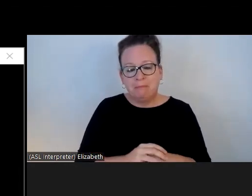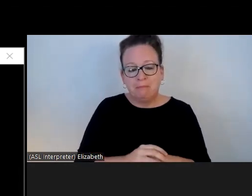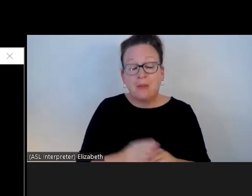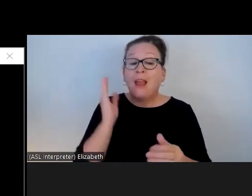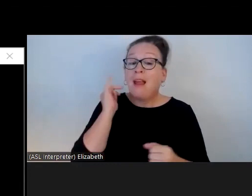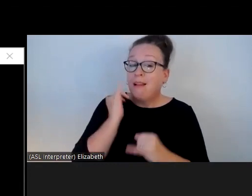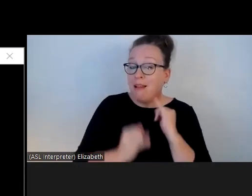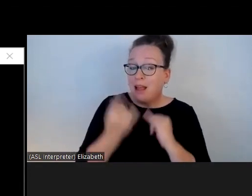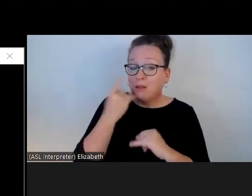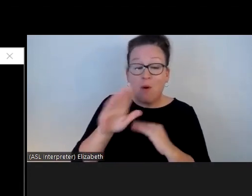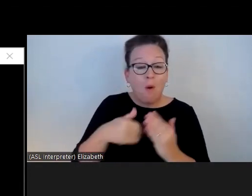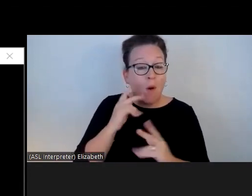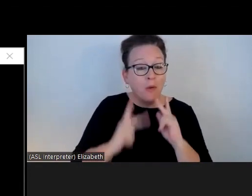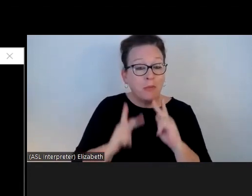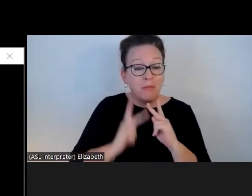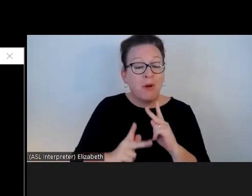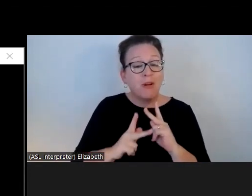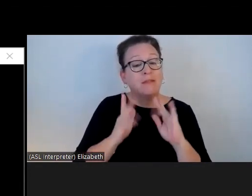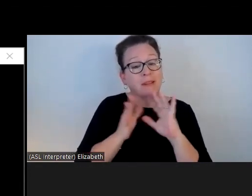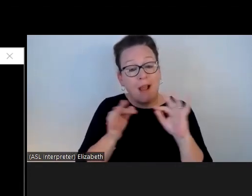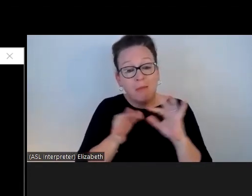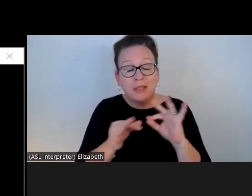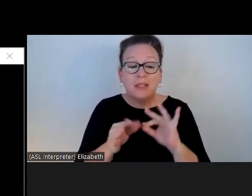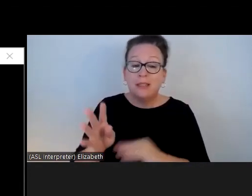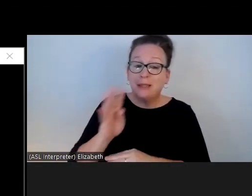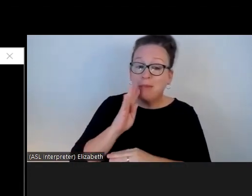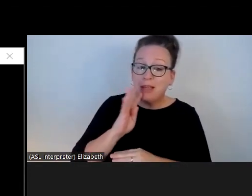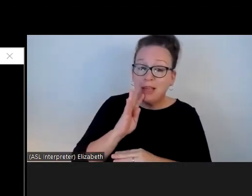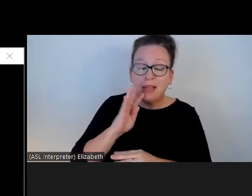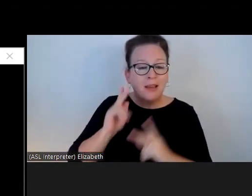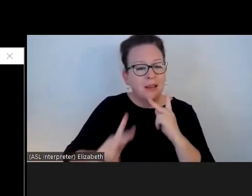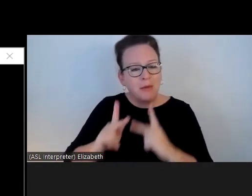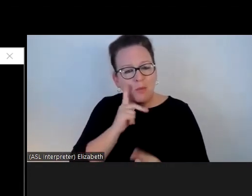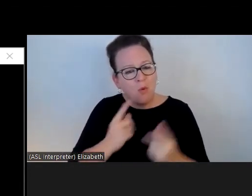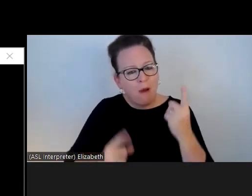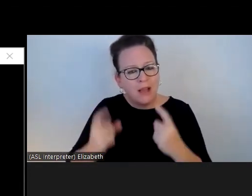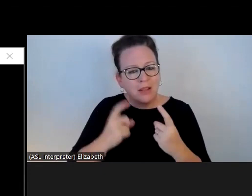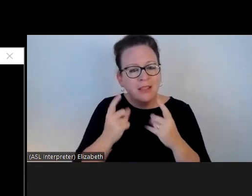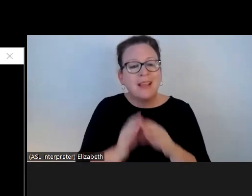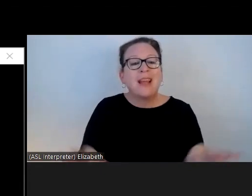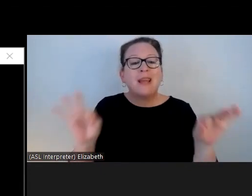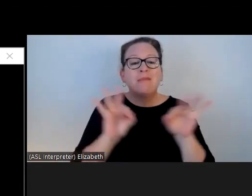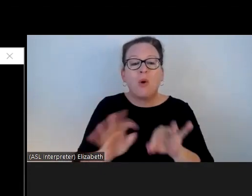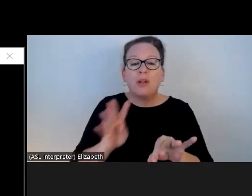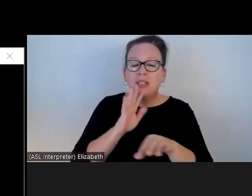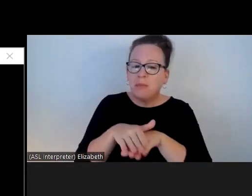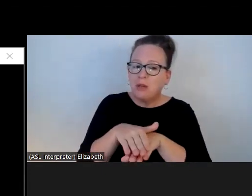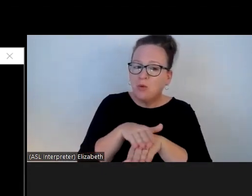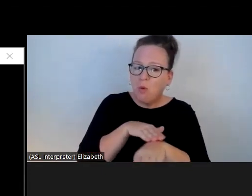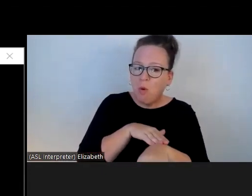Finally, for anyone who is speaking, both council members and people who ask questions, please speak slowly to accommodate the